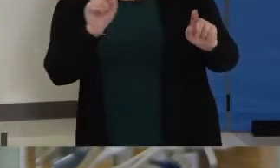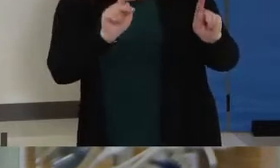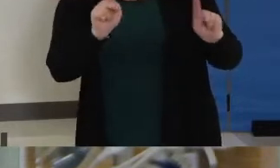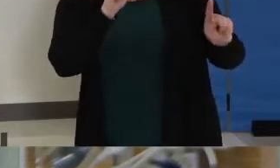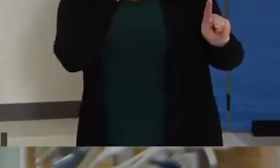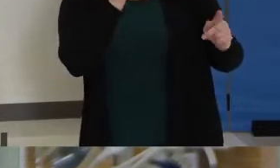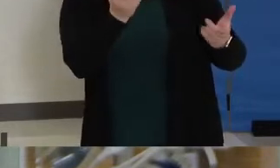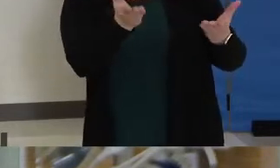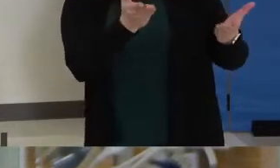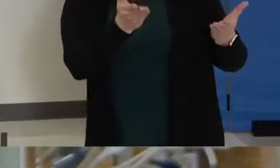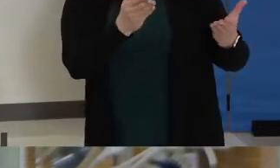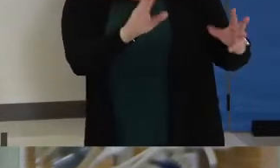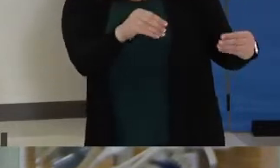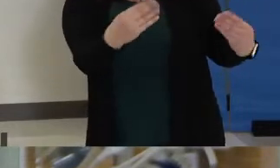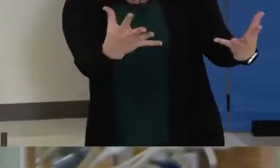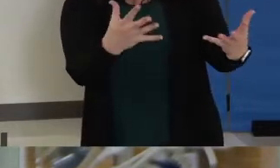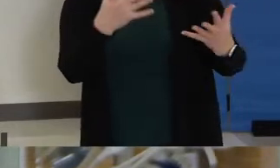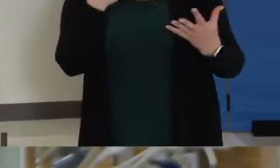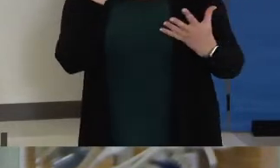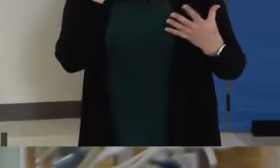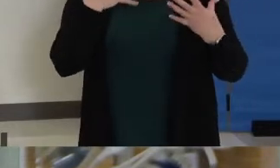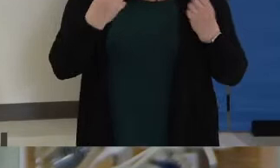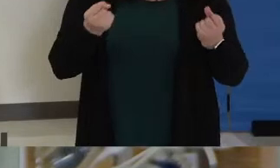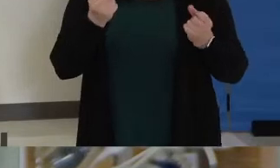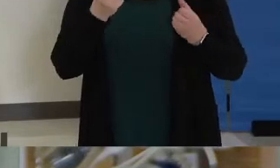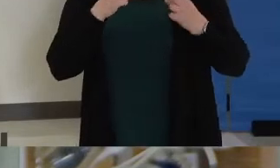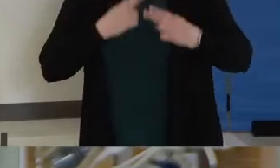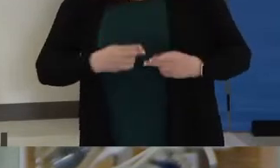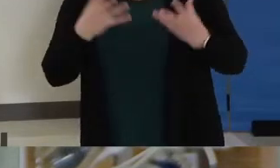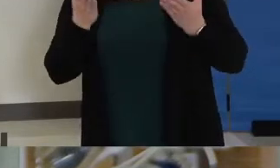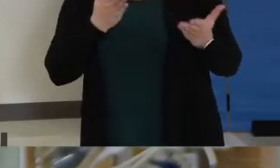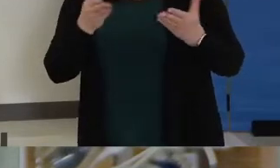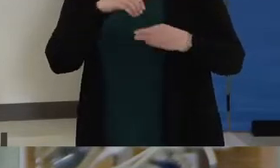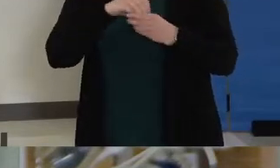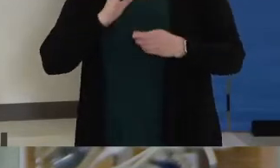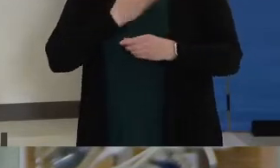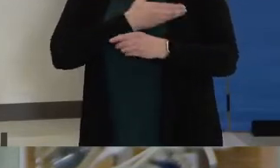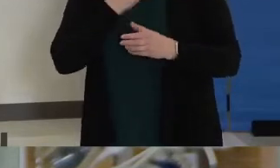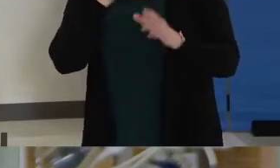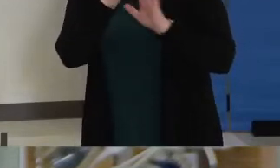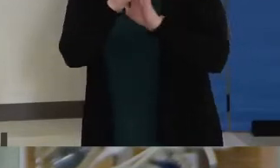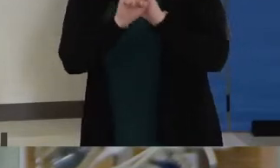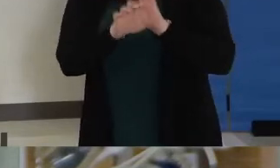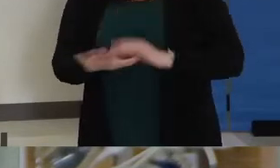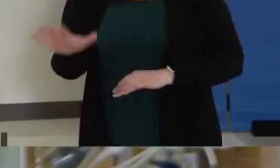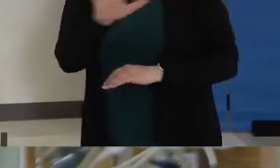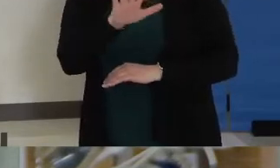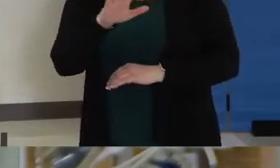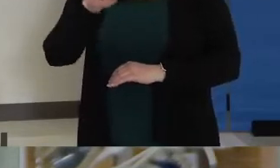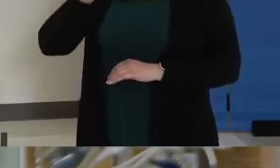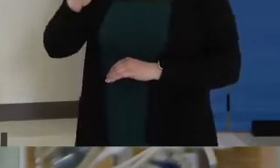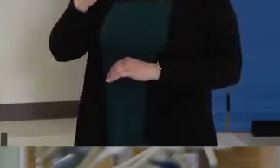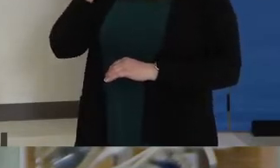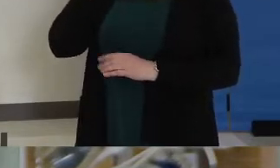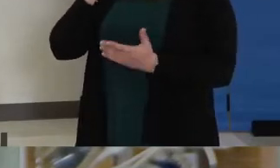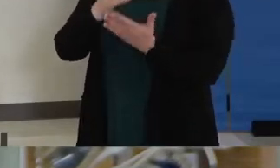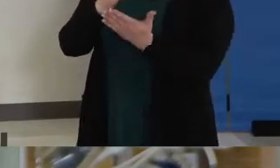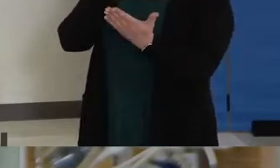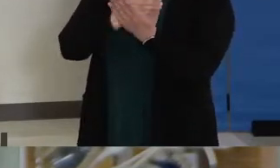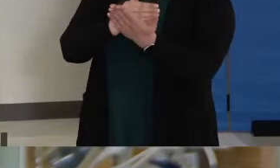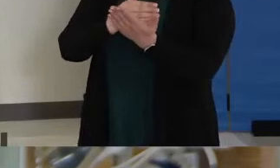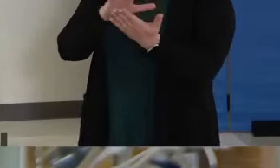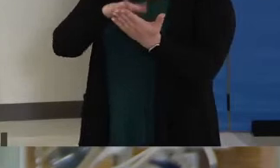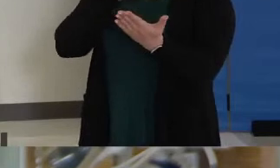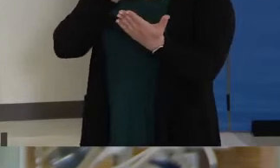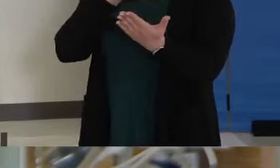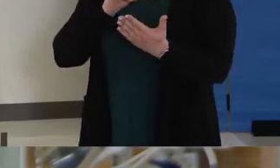entities responsible for delivering health and human services in our state. The second lesson learned is that there has